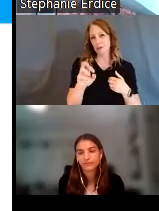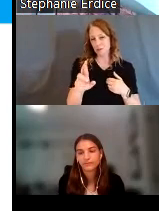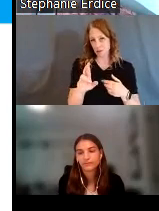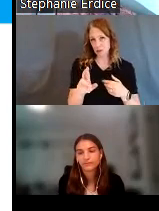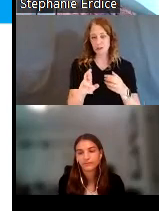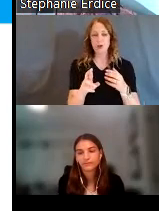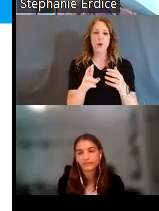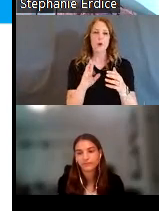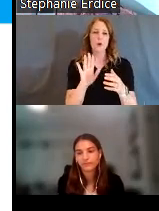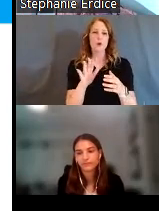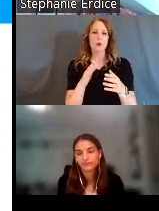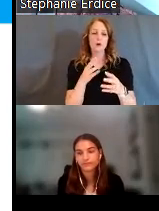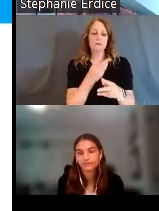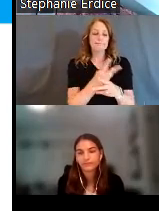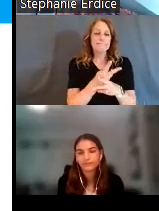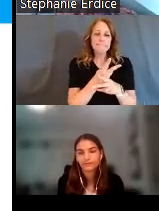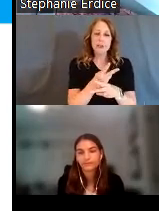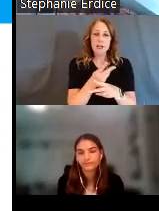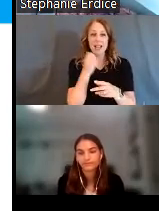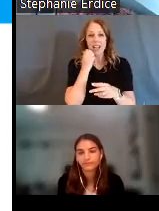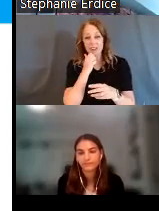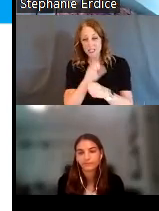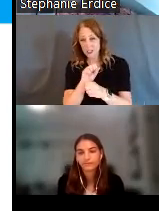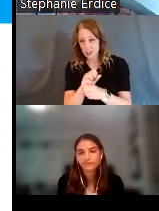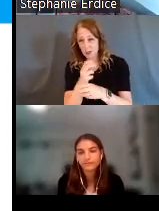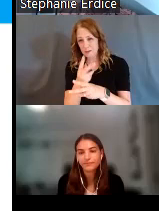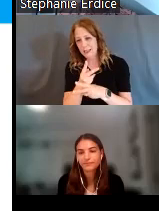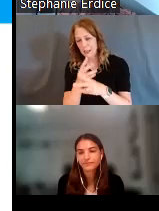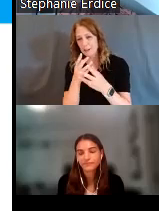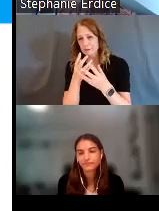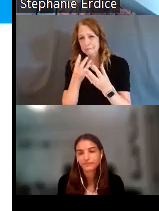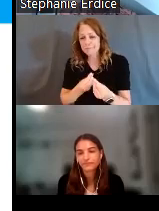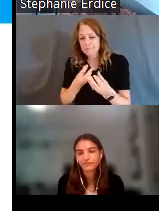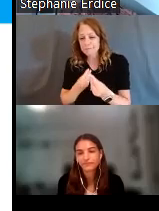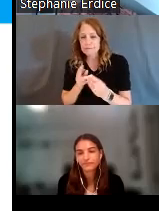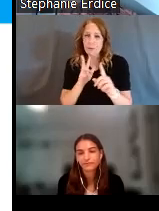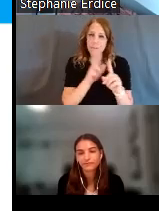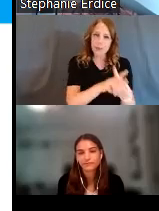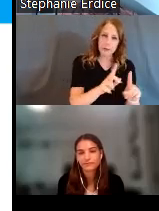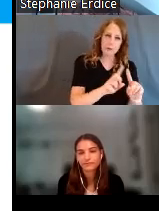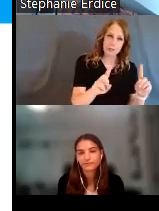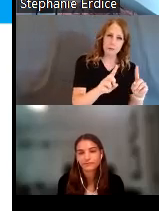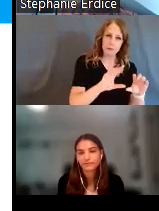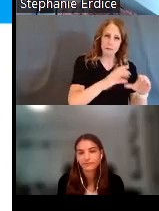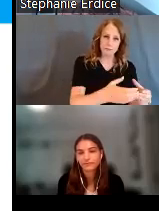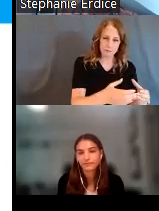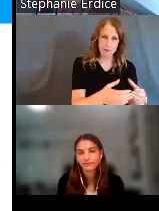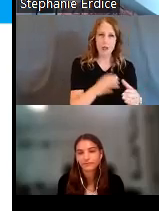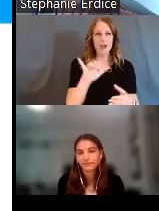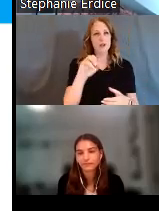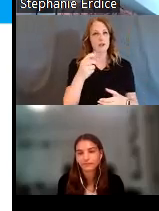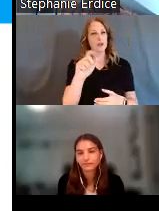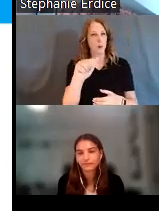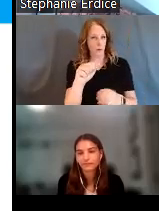your care and compassion that you use in your everyday job and applying that to a different population like animals. Yoga, absolutely. Yoga can